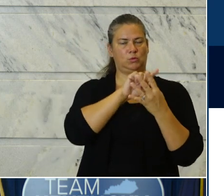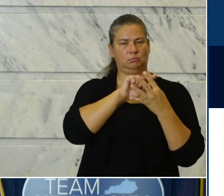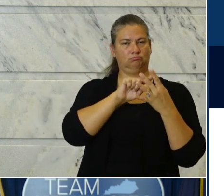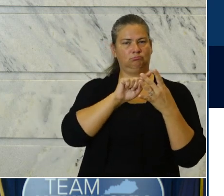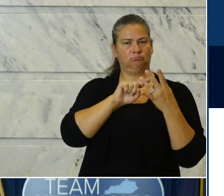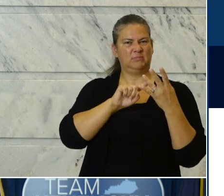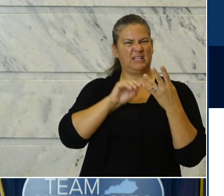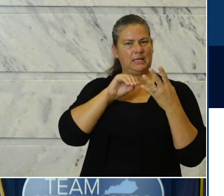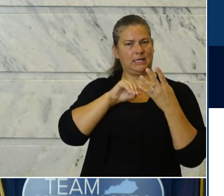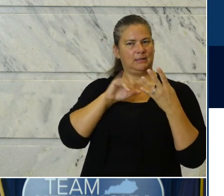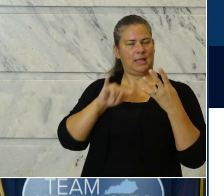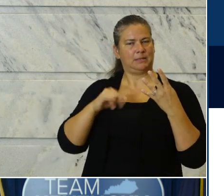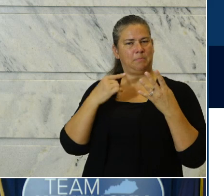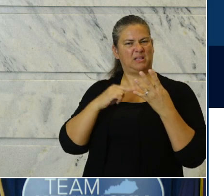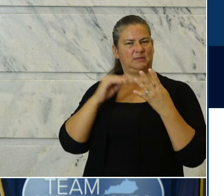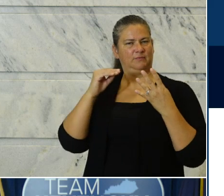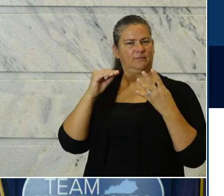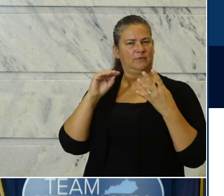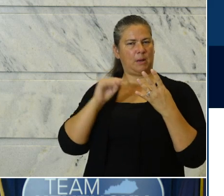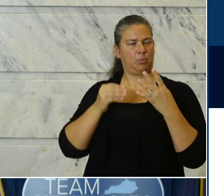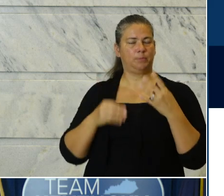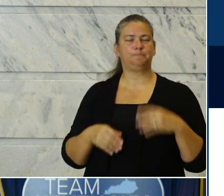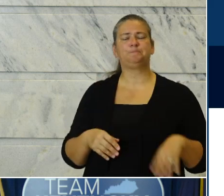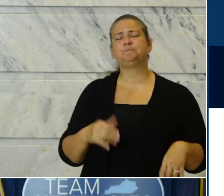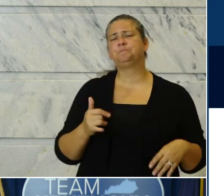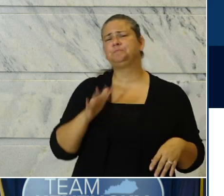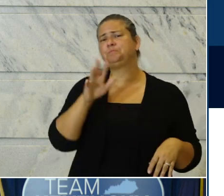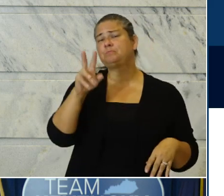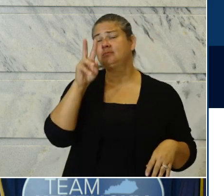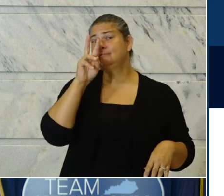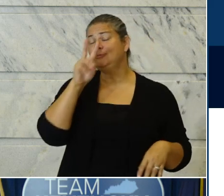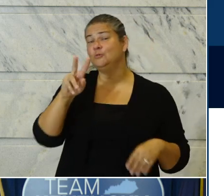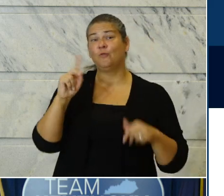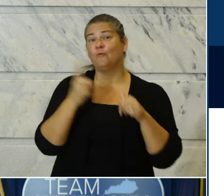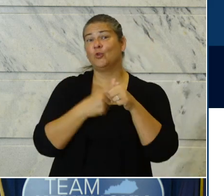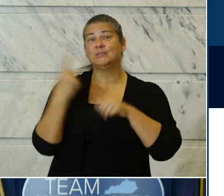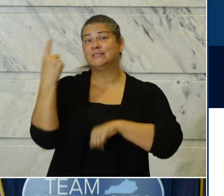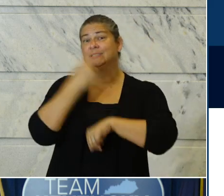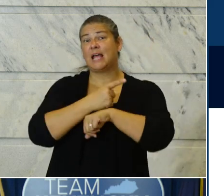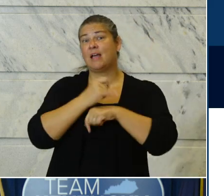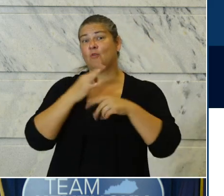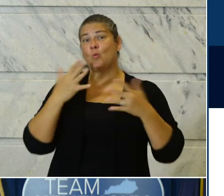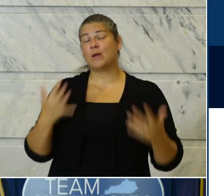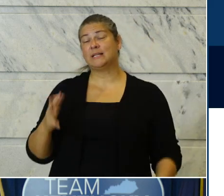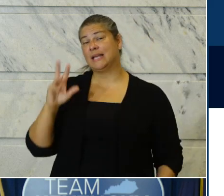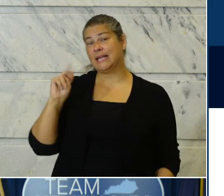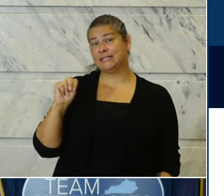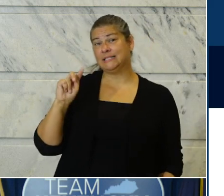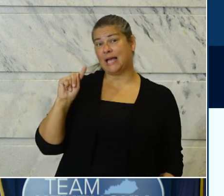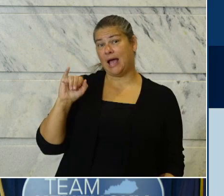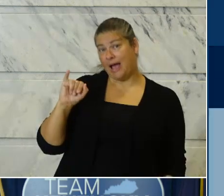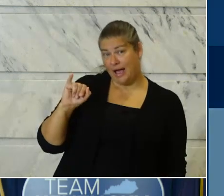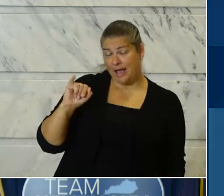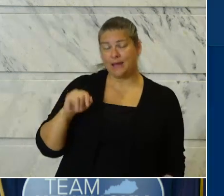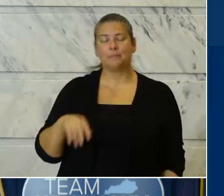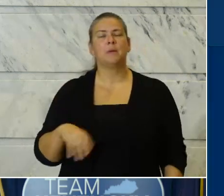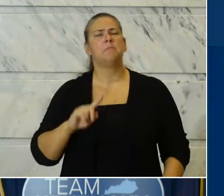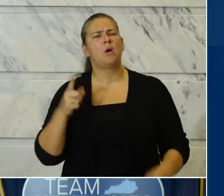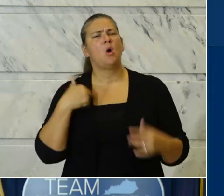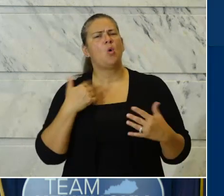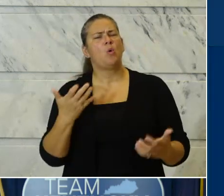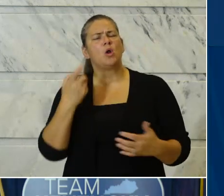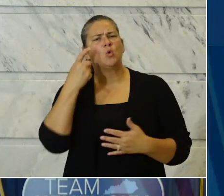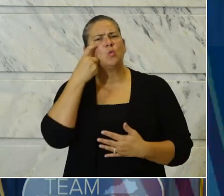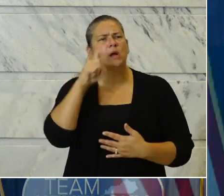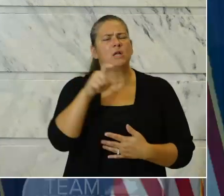those numbers. You saw a little bit about the first day of NTI, but I want to make sure that we are also recognizing those